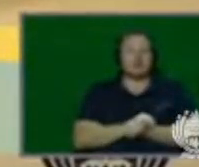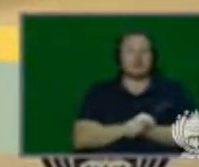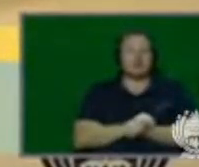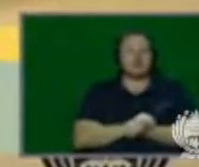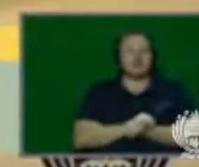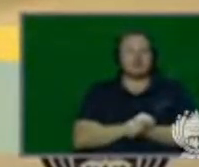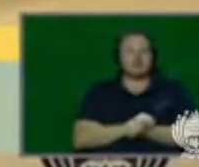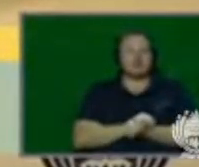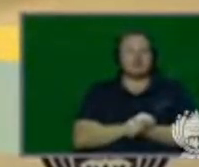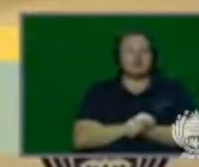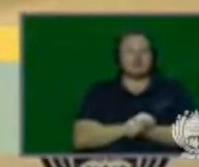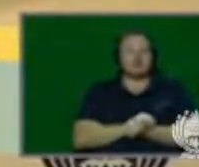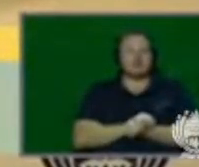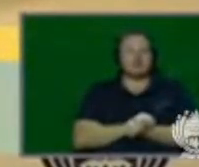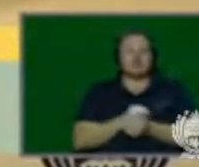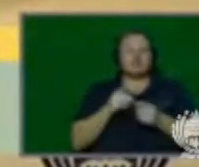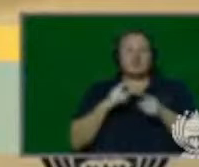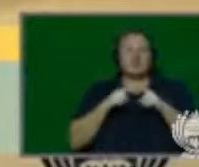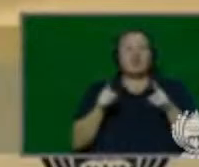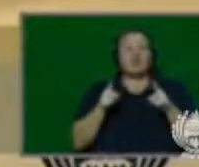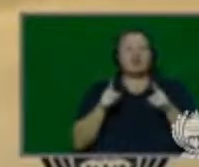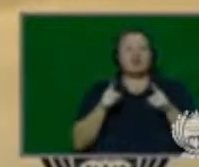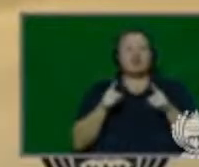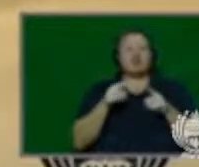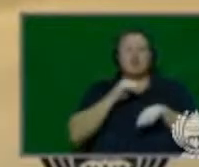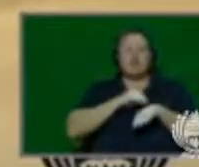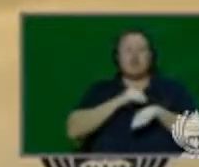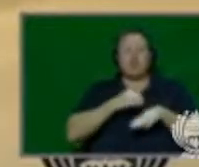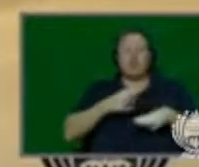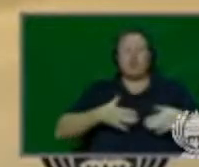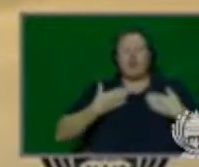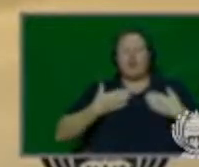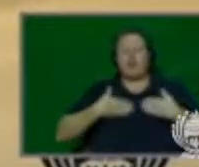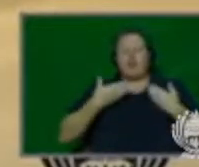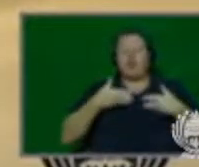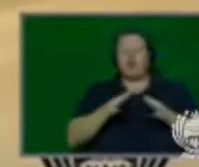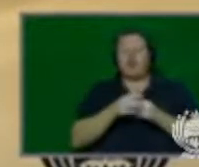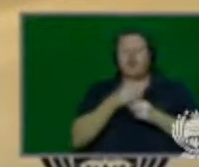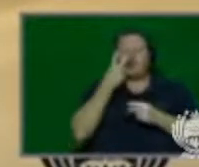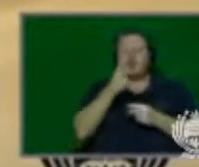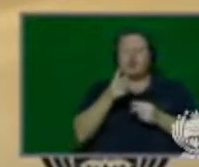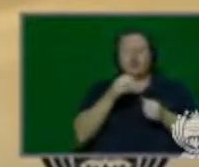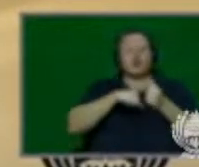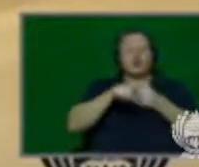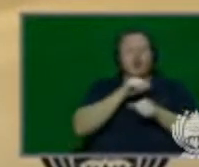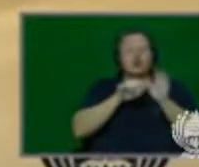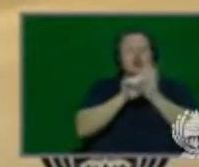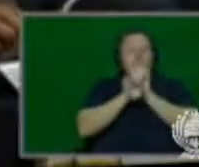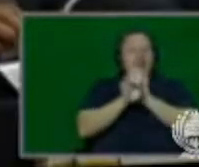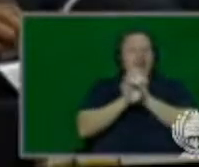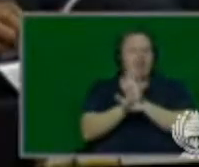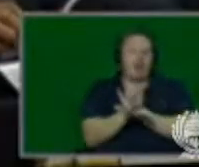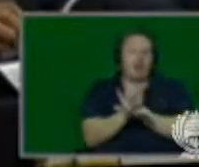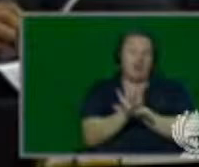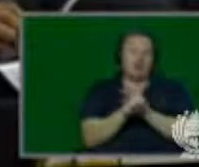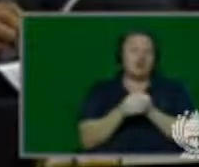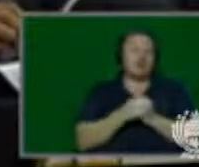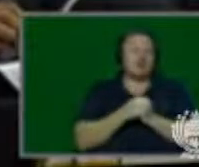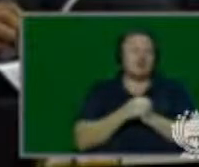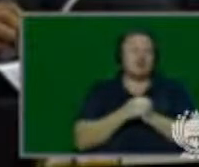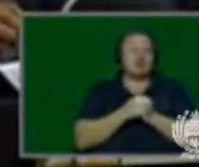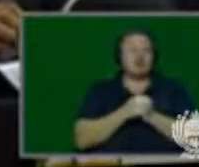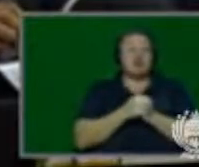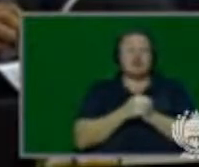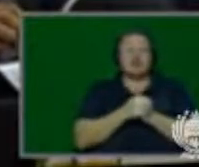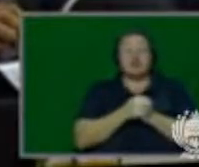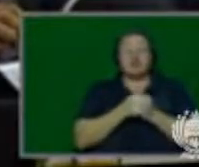But on a lighter note, I saw on social media something that said